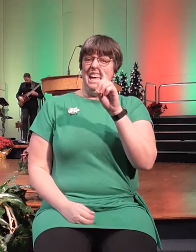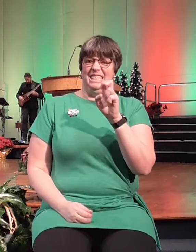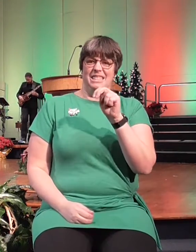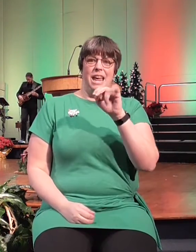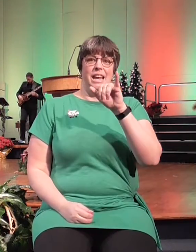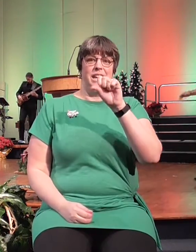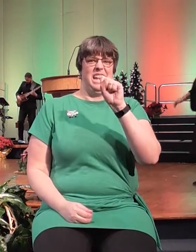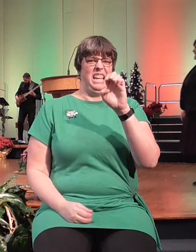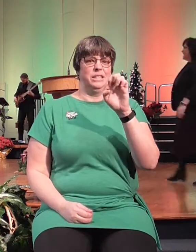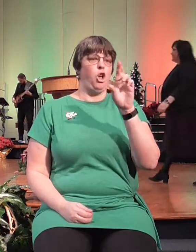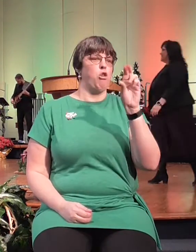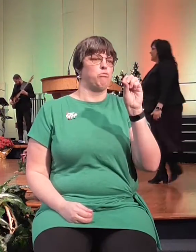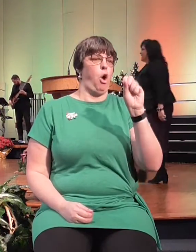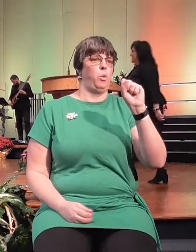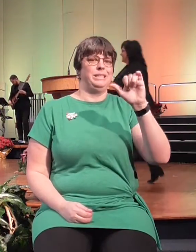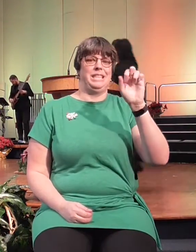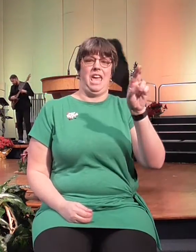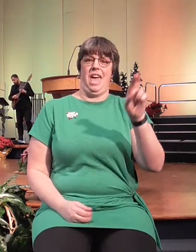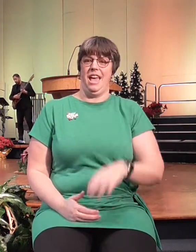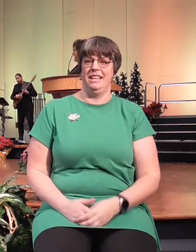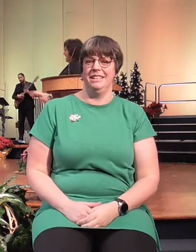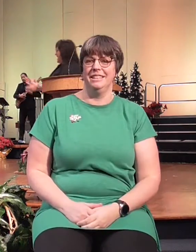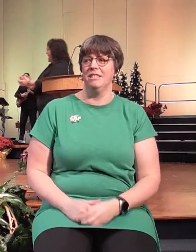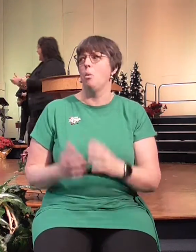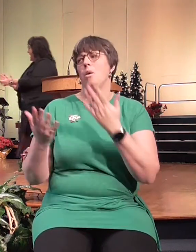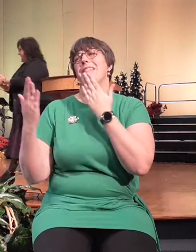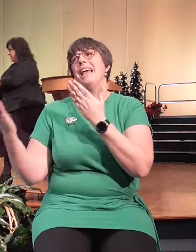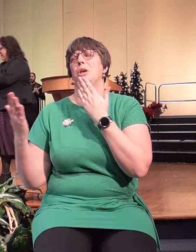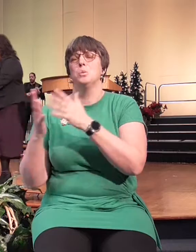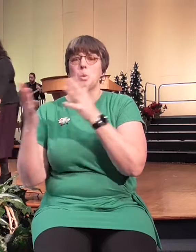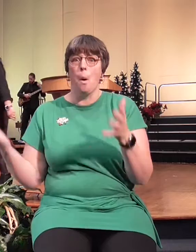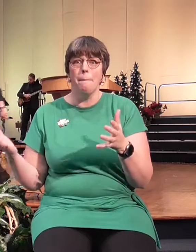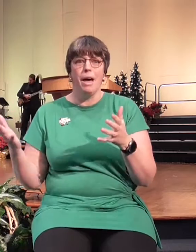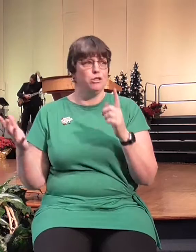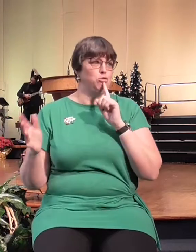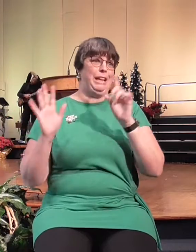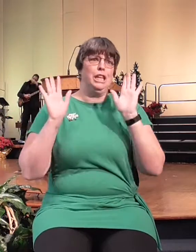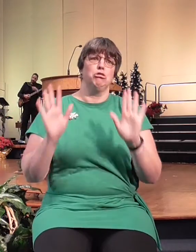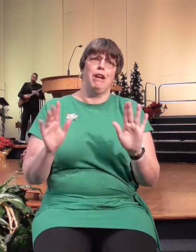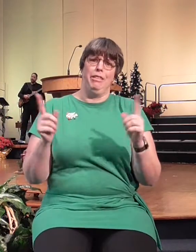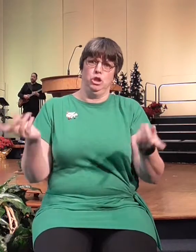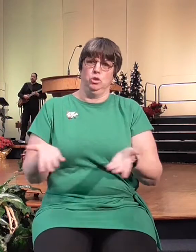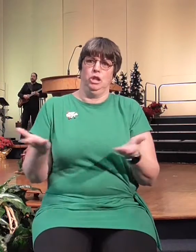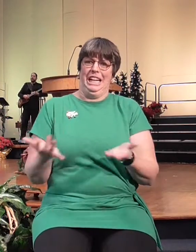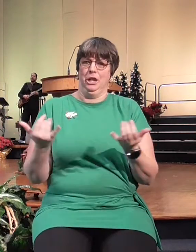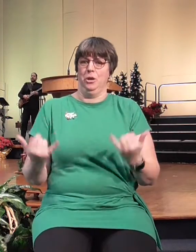Denise Rosier. Thank you, Denise. Yeah, great to have